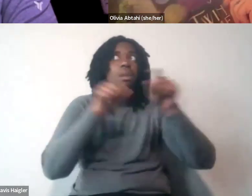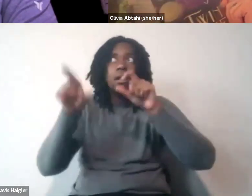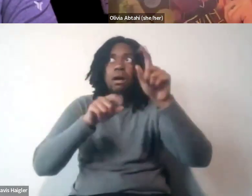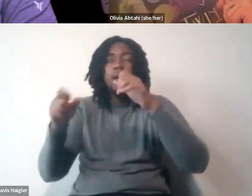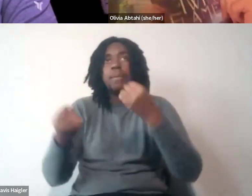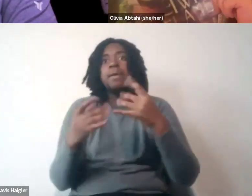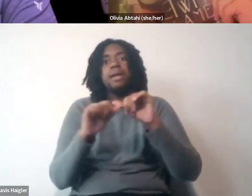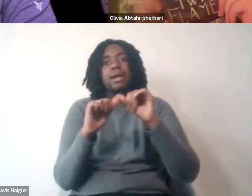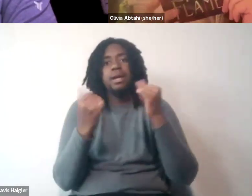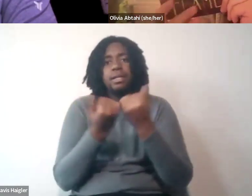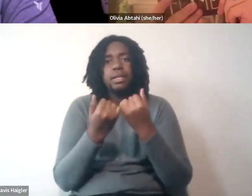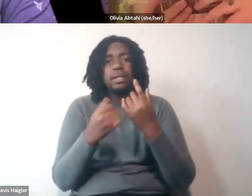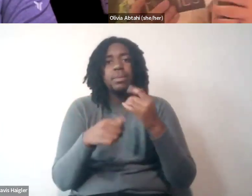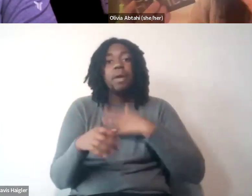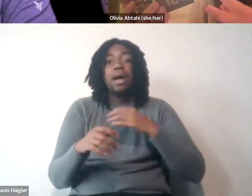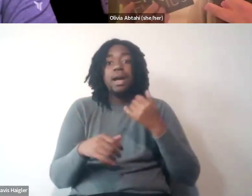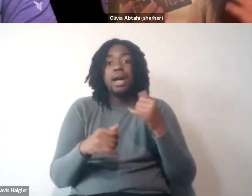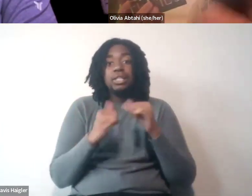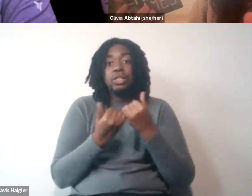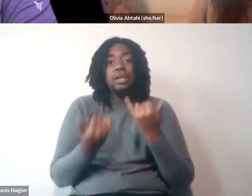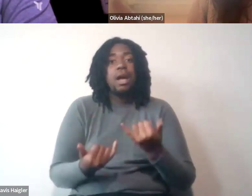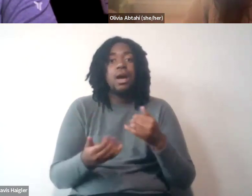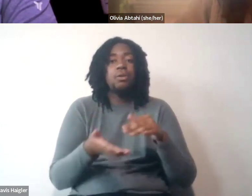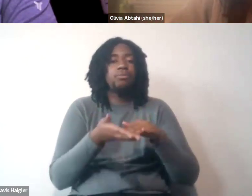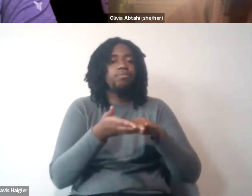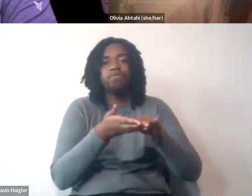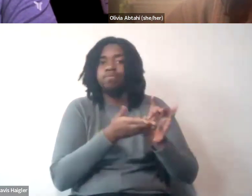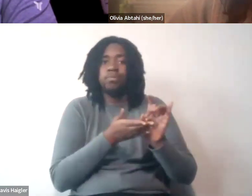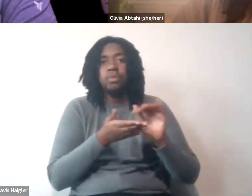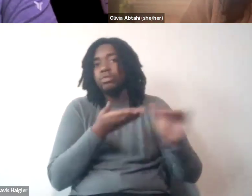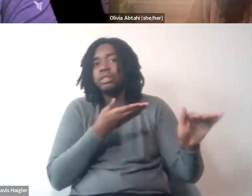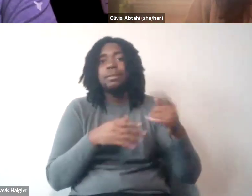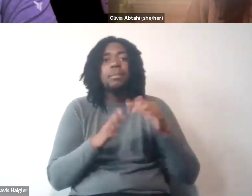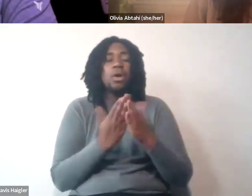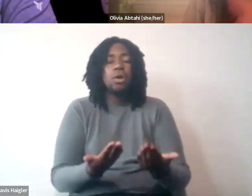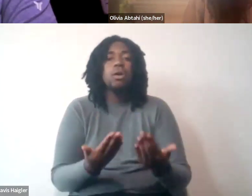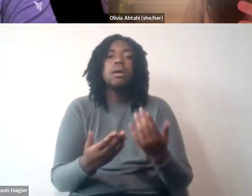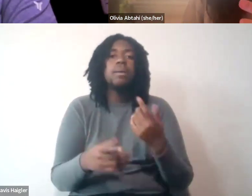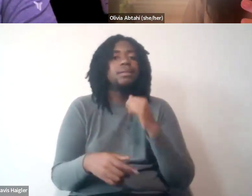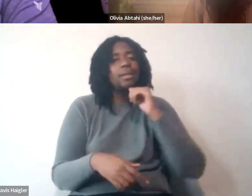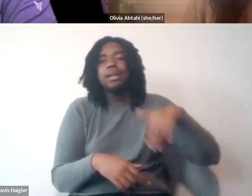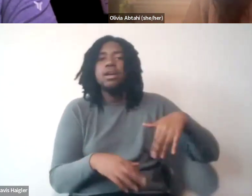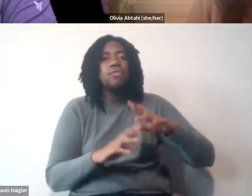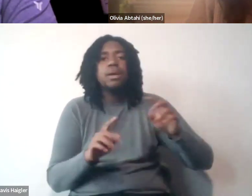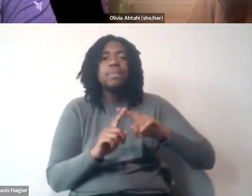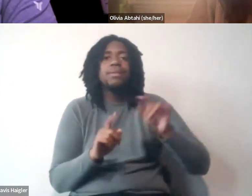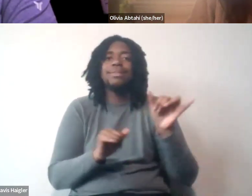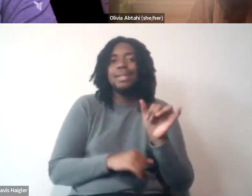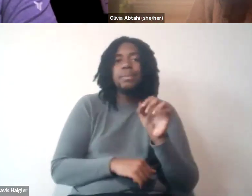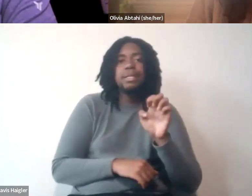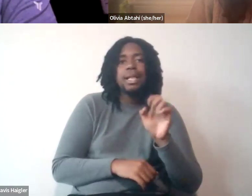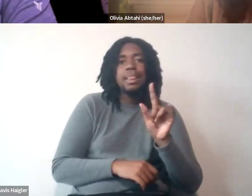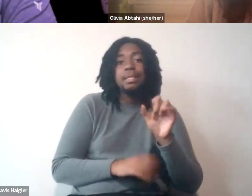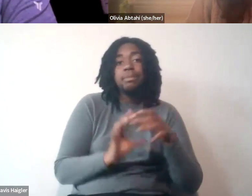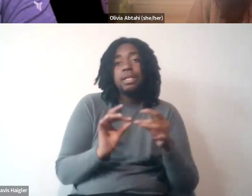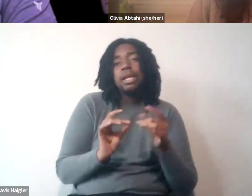currently with rejected this book because it wasn't ready yet. But like Elise said, I decided, you know what, it might not be perfect,